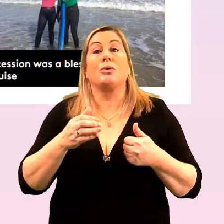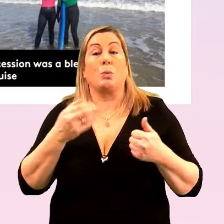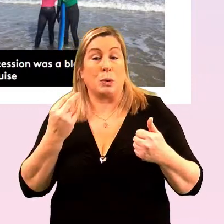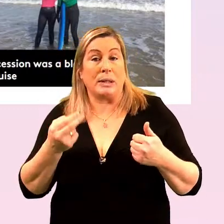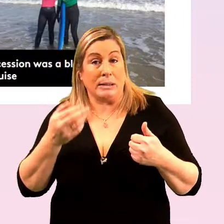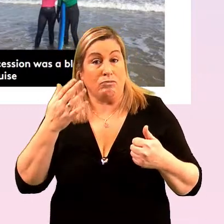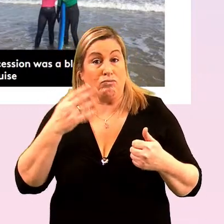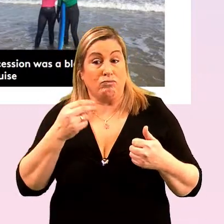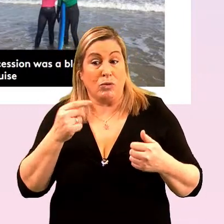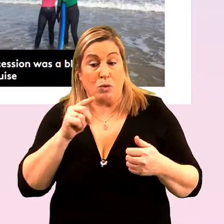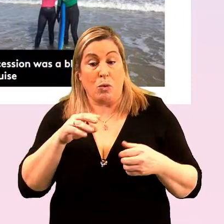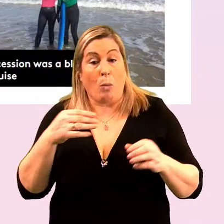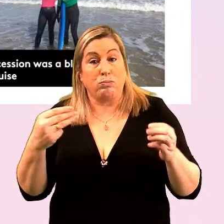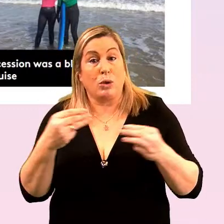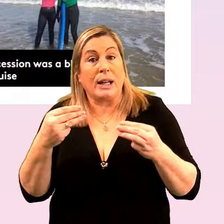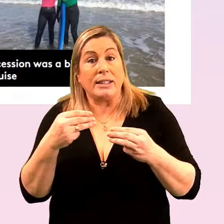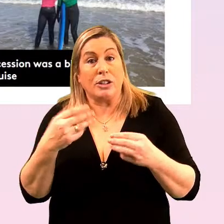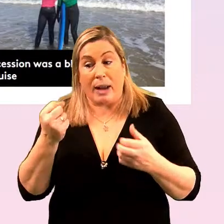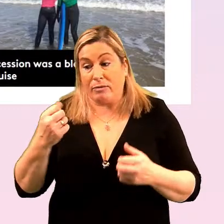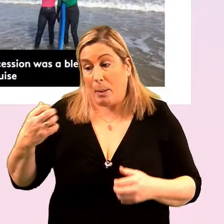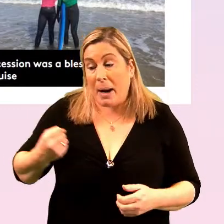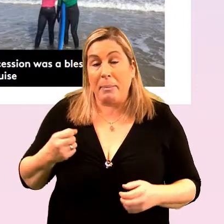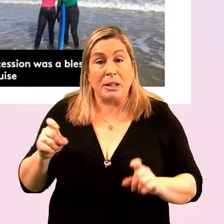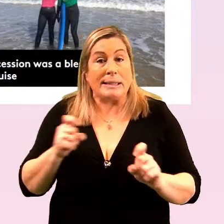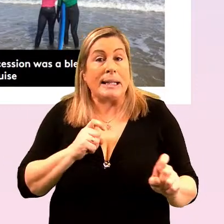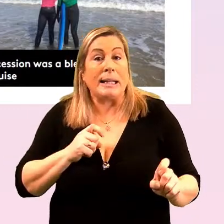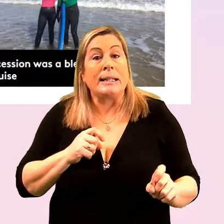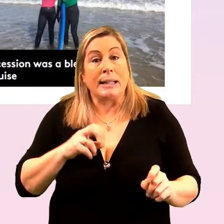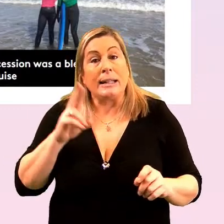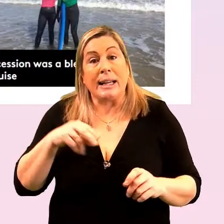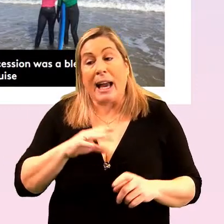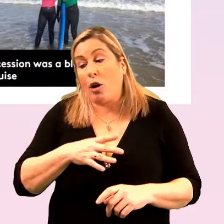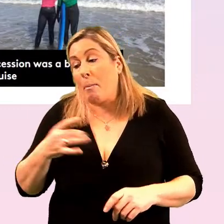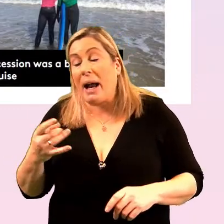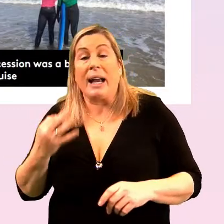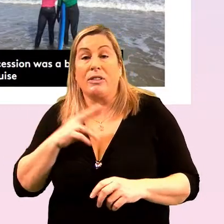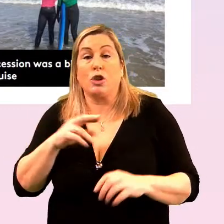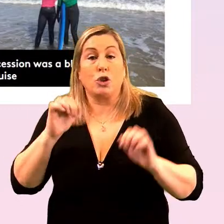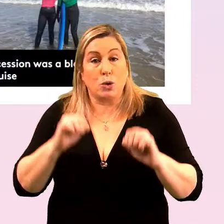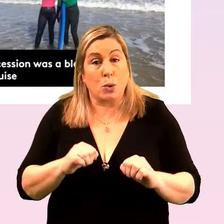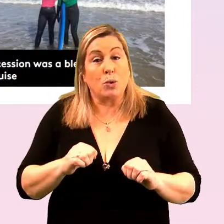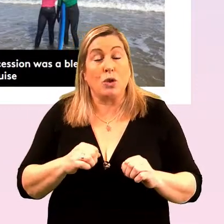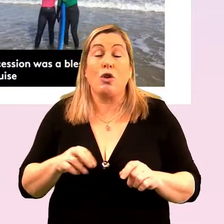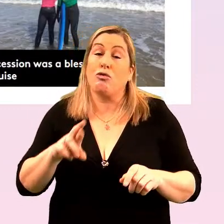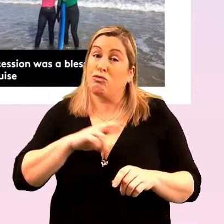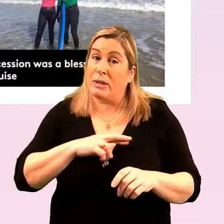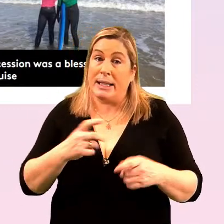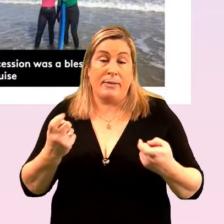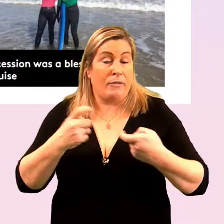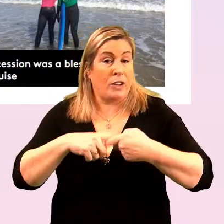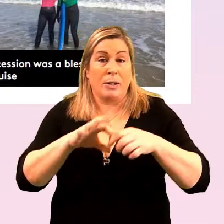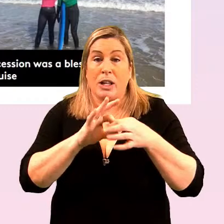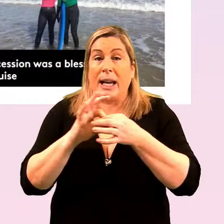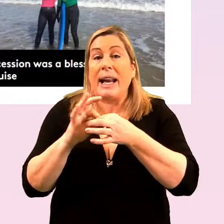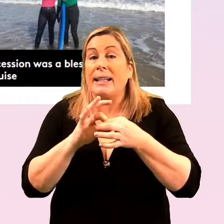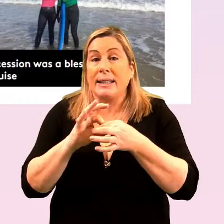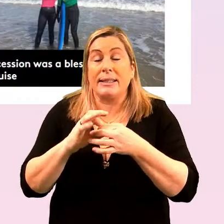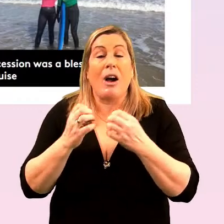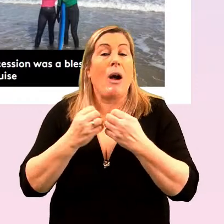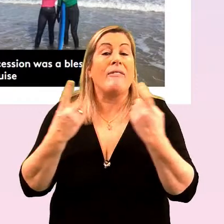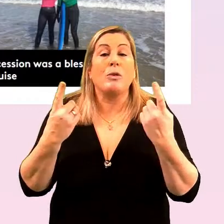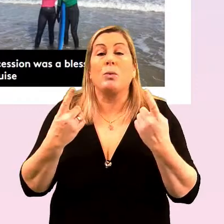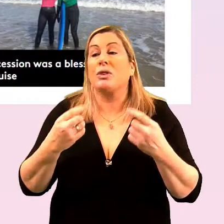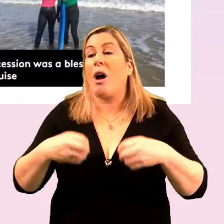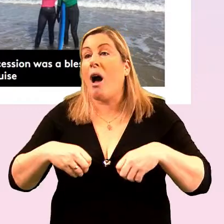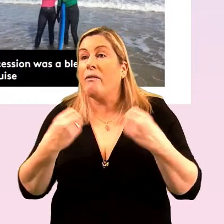that you're protected, and there's a way back. So it's very, very much connected, so that everyone is being offered